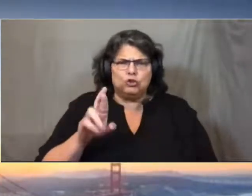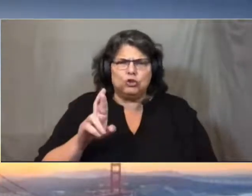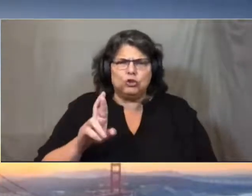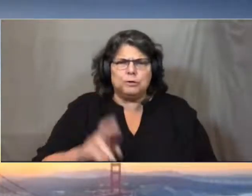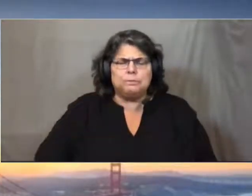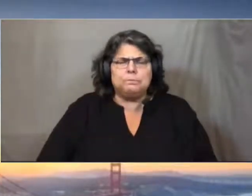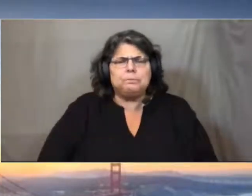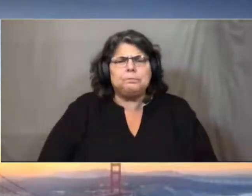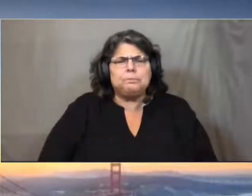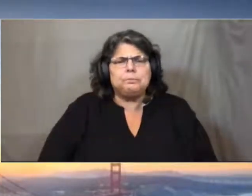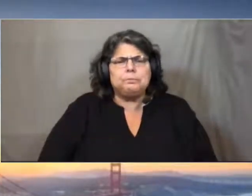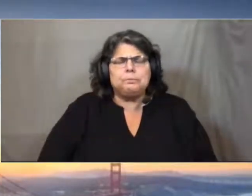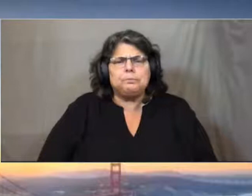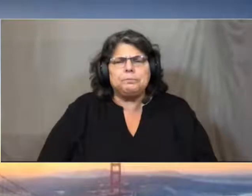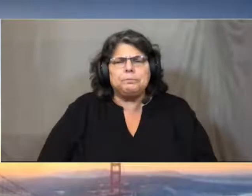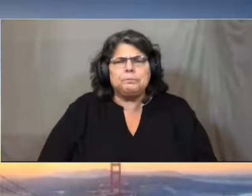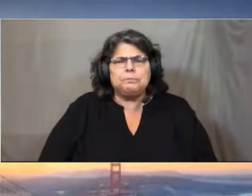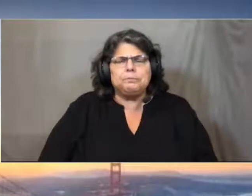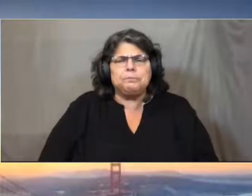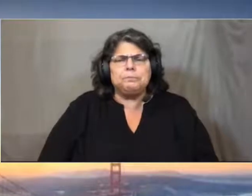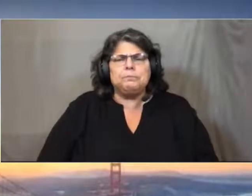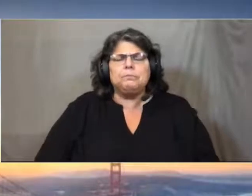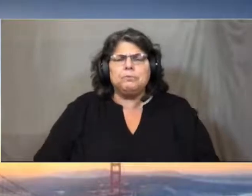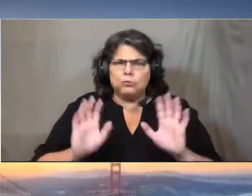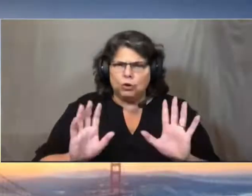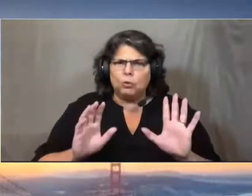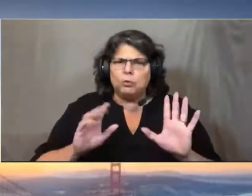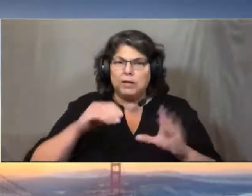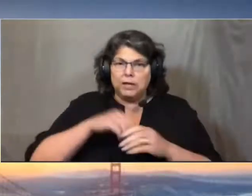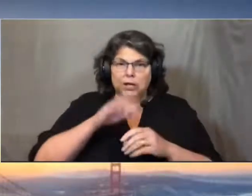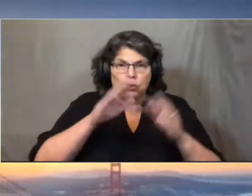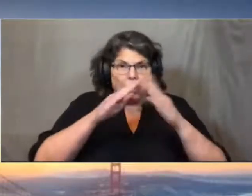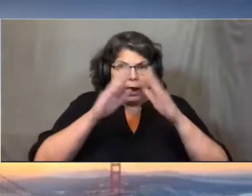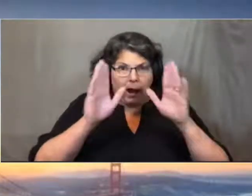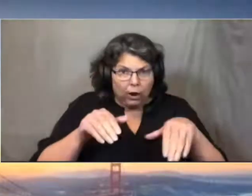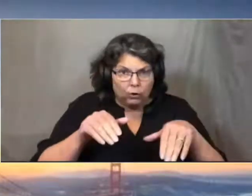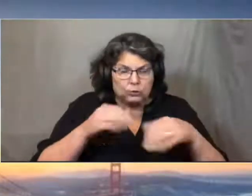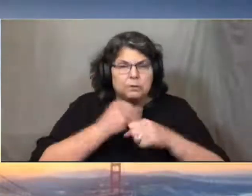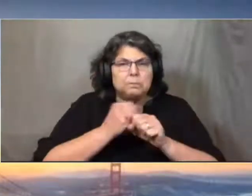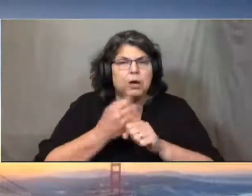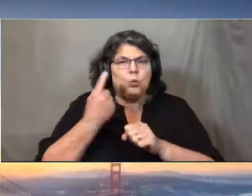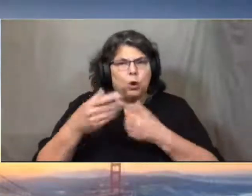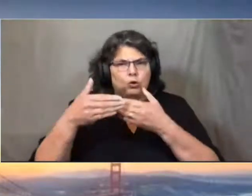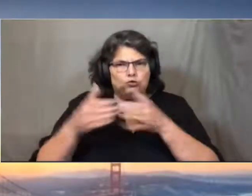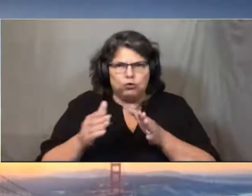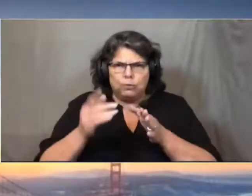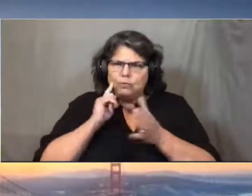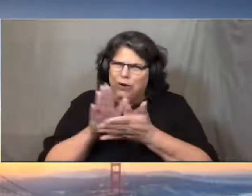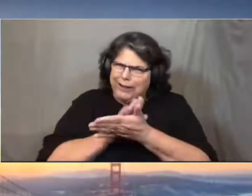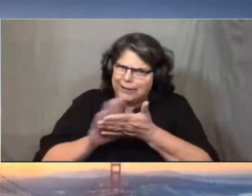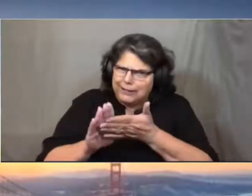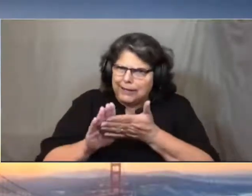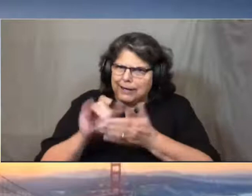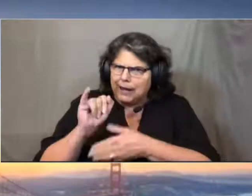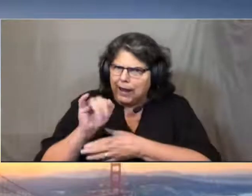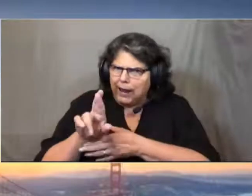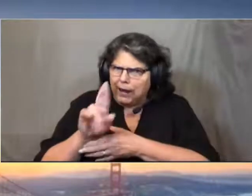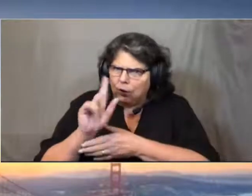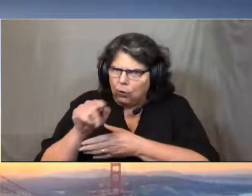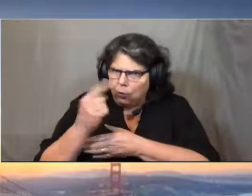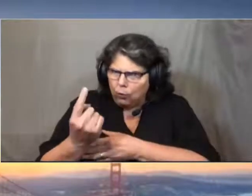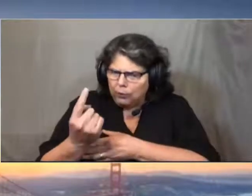In addition to creating a clean air room in your home, you also would want to minimize